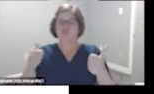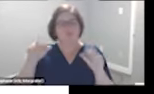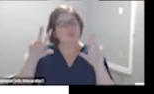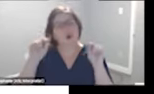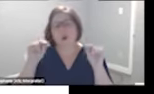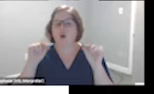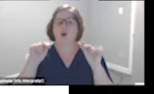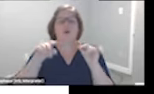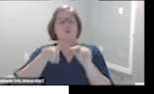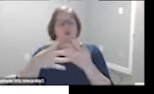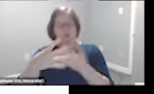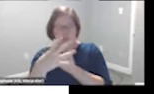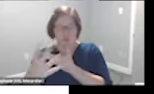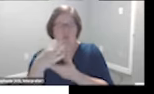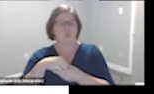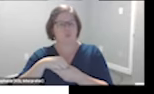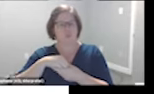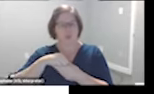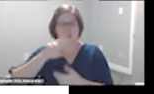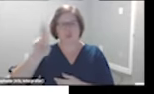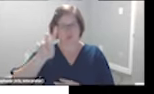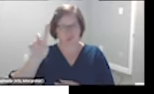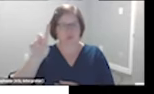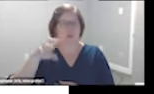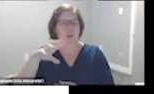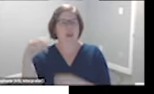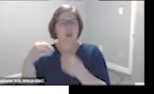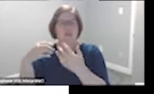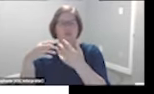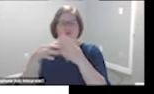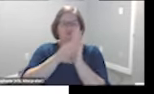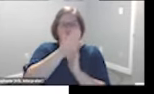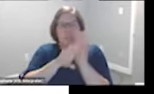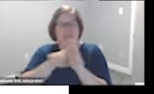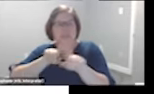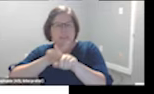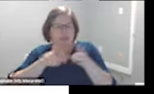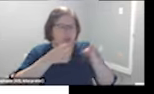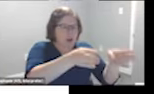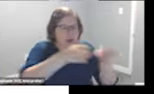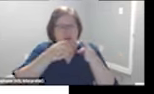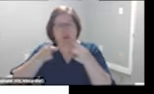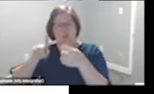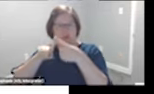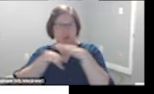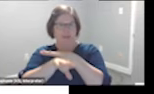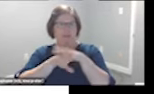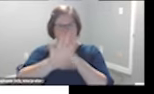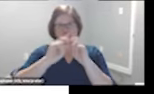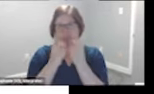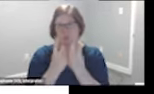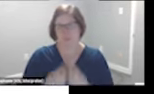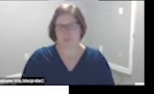incorporate universal design and to create multiple pathways in all aspects of your department. And